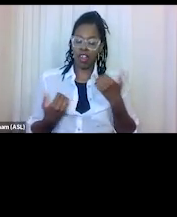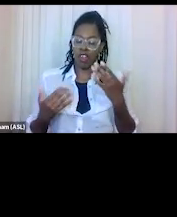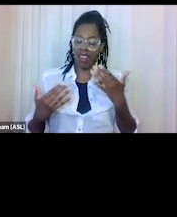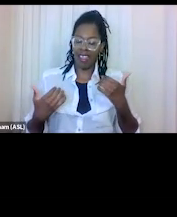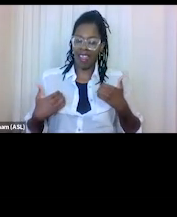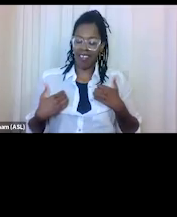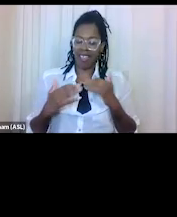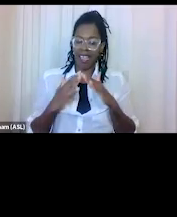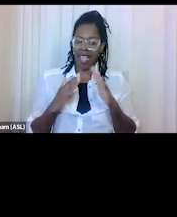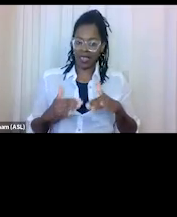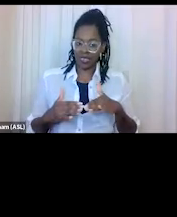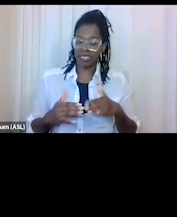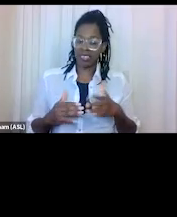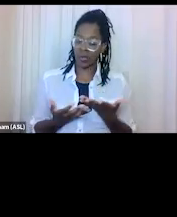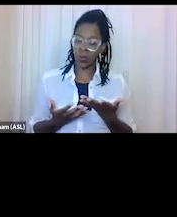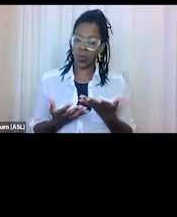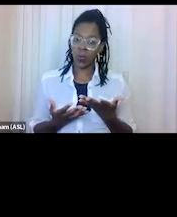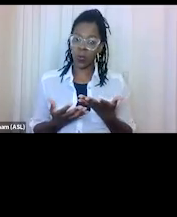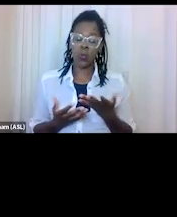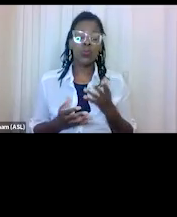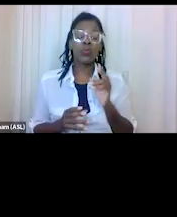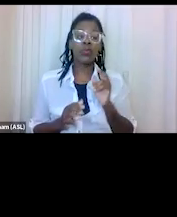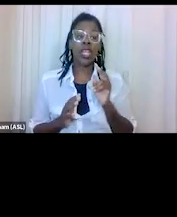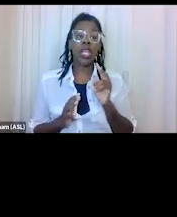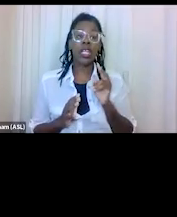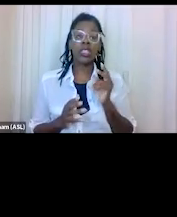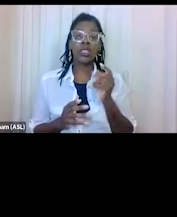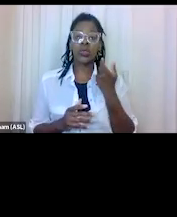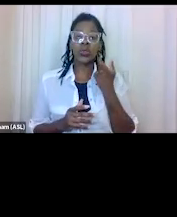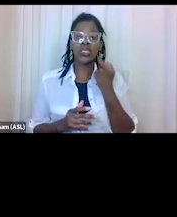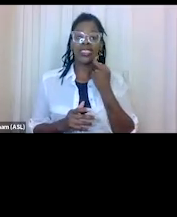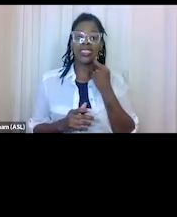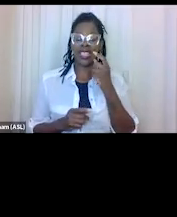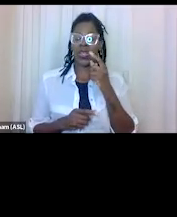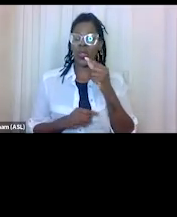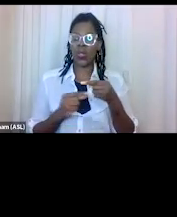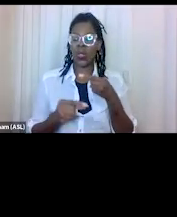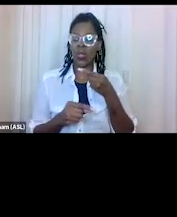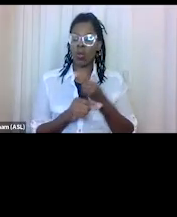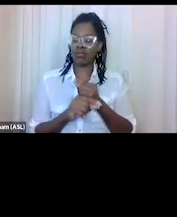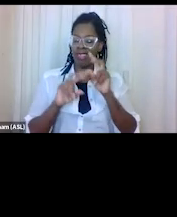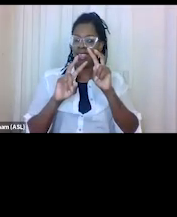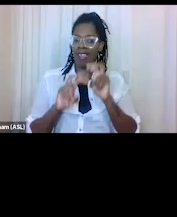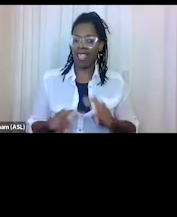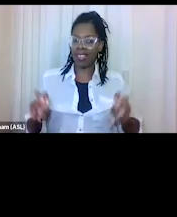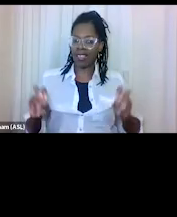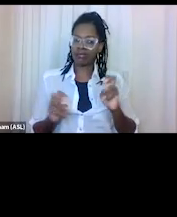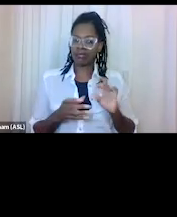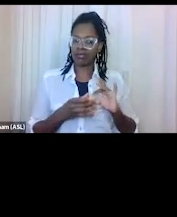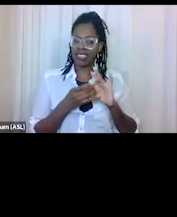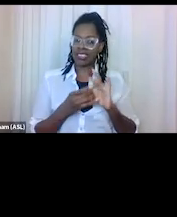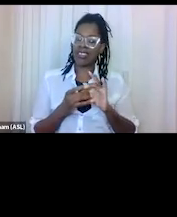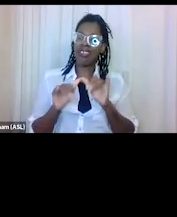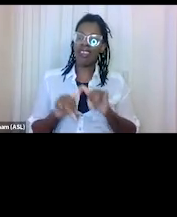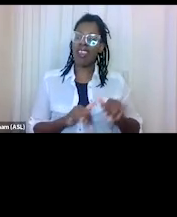burden in this population. Now, looking at a recent global meta-analysis of the most common types of mental